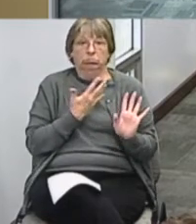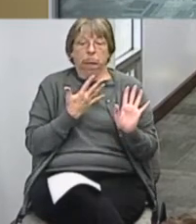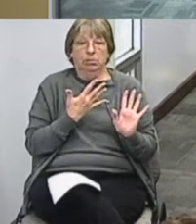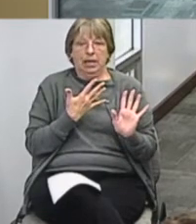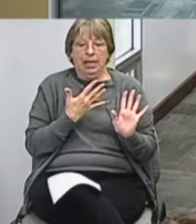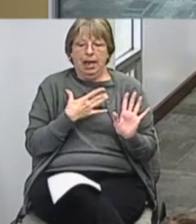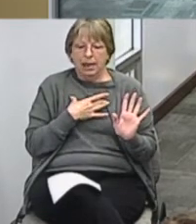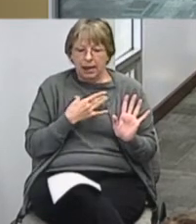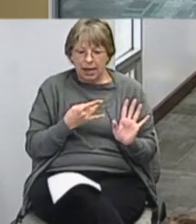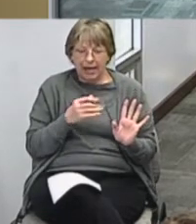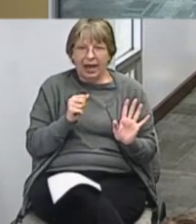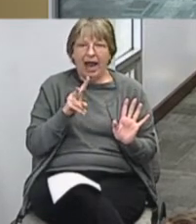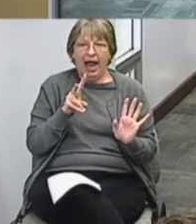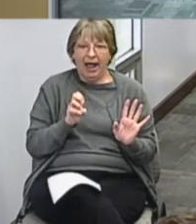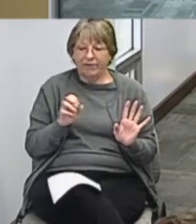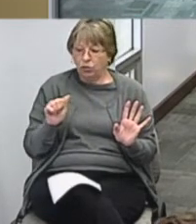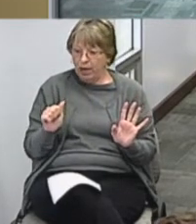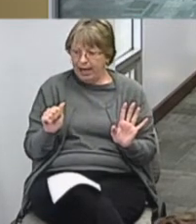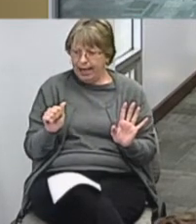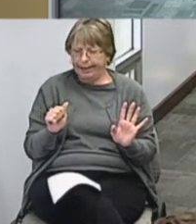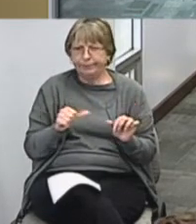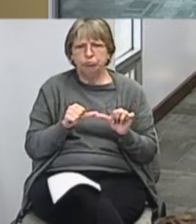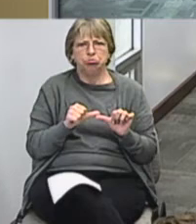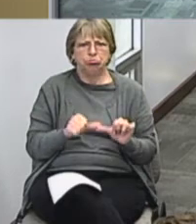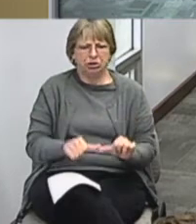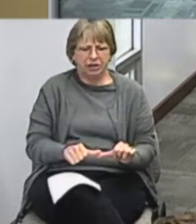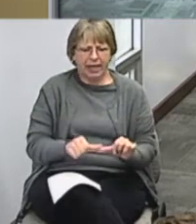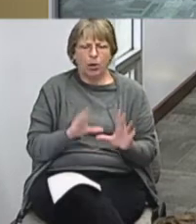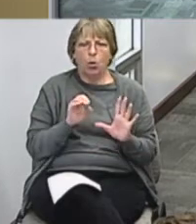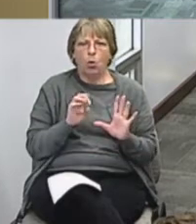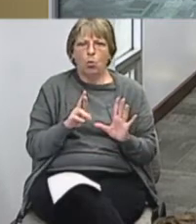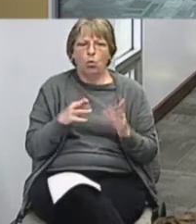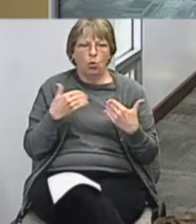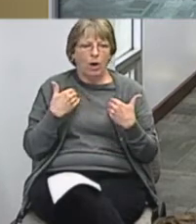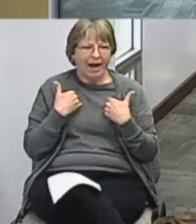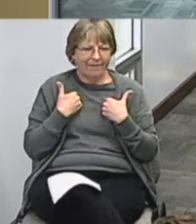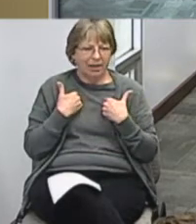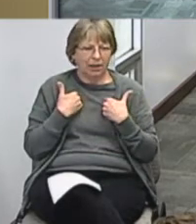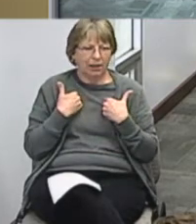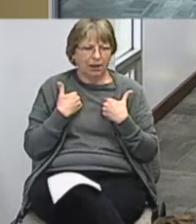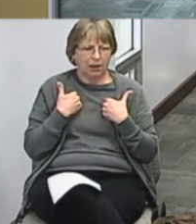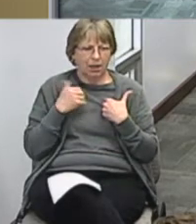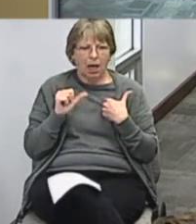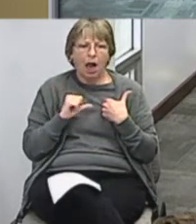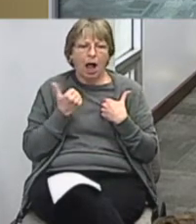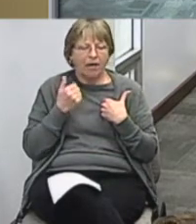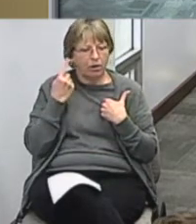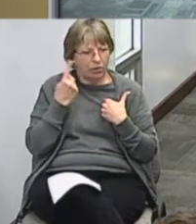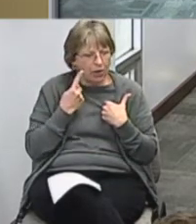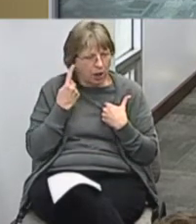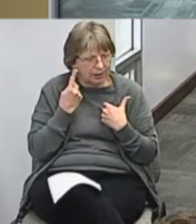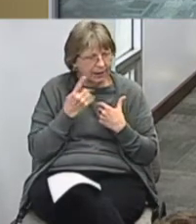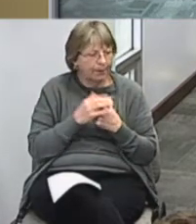liking Avenue A as a name to be kept or having other thoughts.